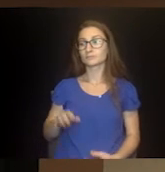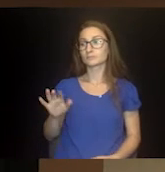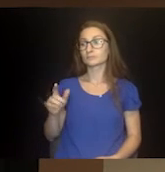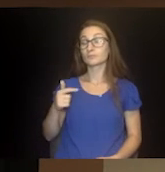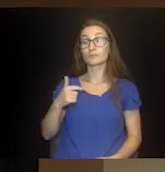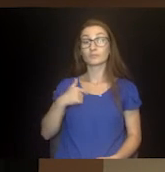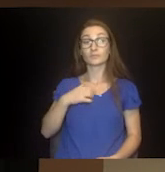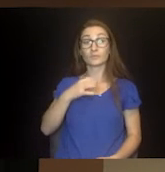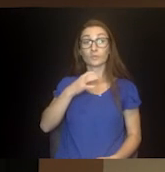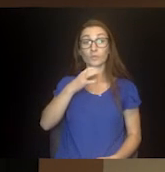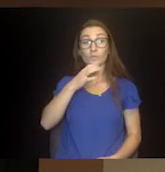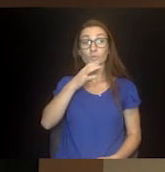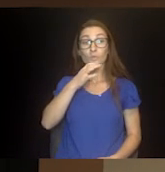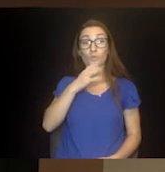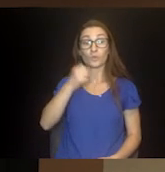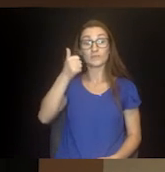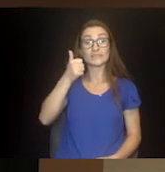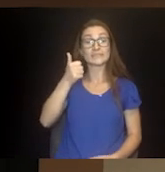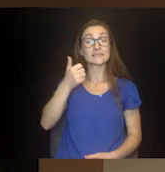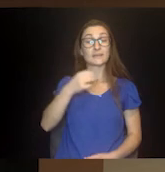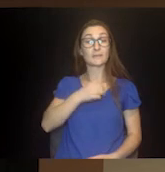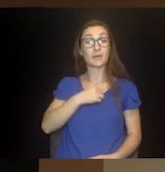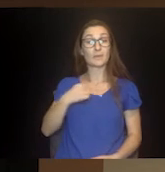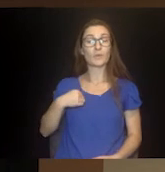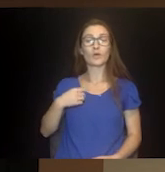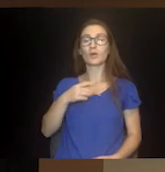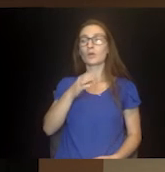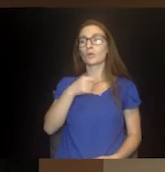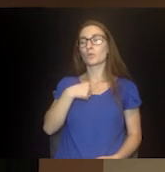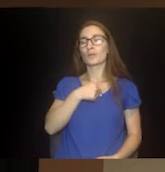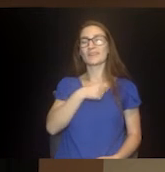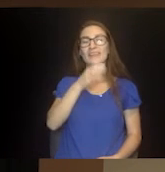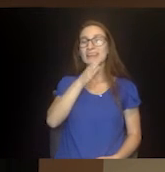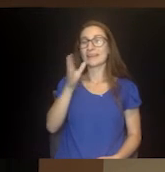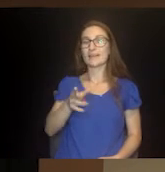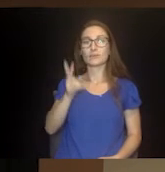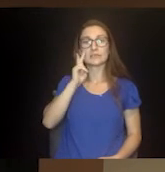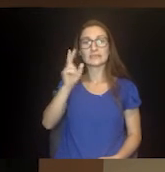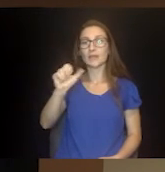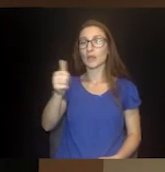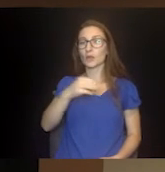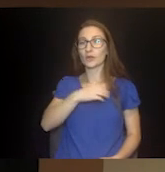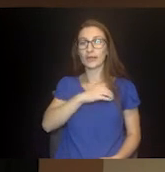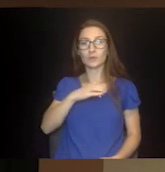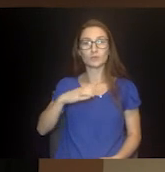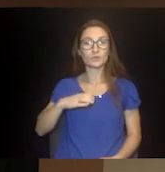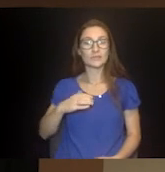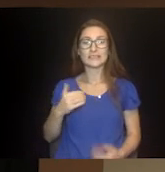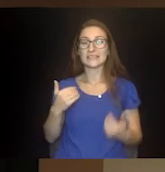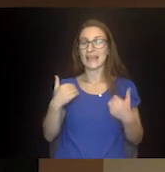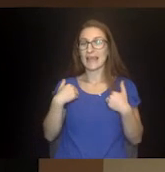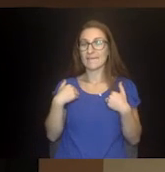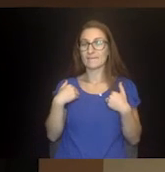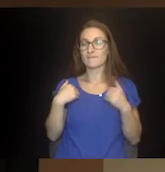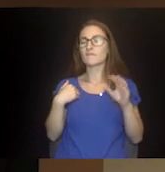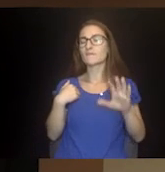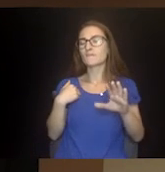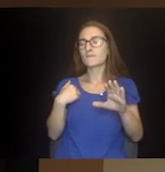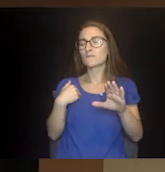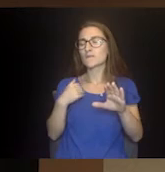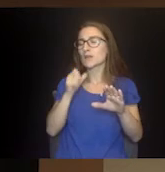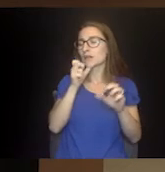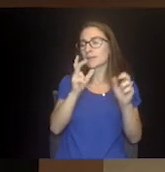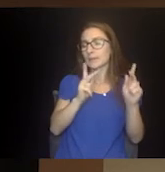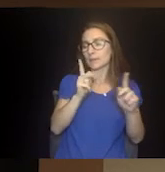To the honest truth, me being one of the oldest members, I honestly we've never really run into other councils that had anything. We've run into people who